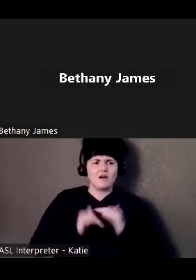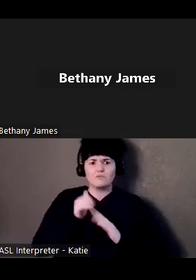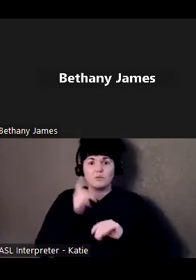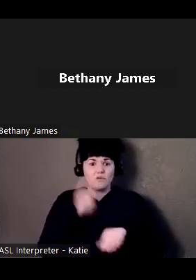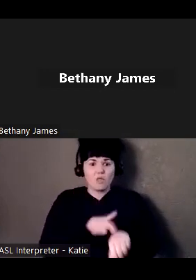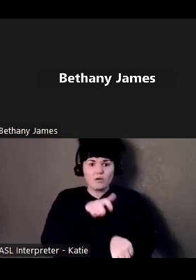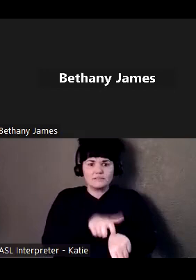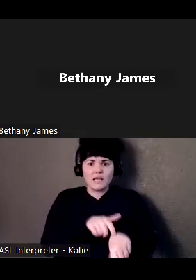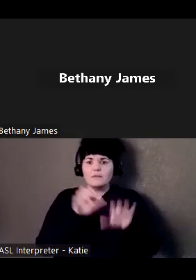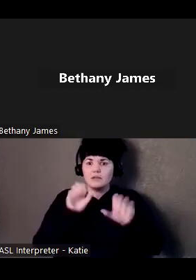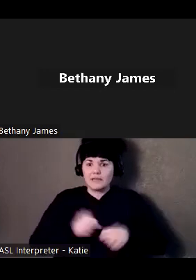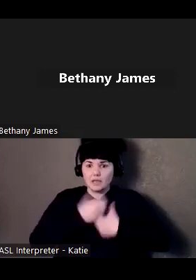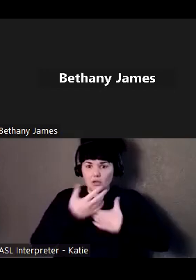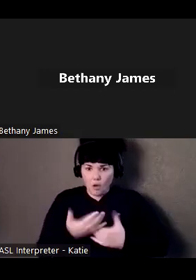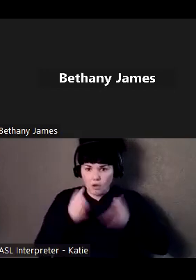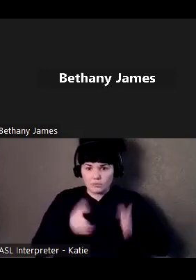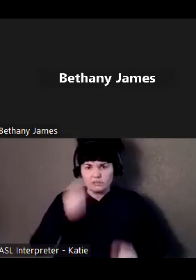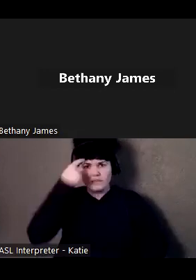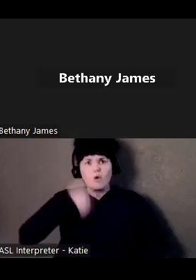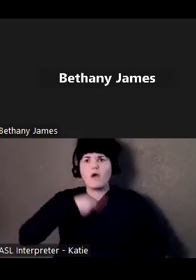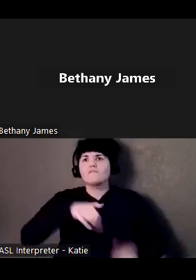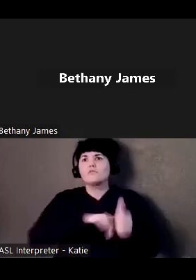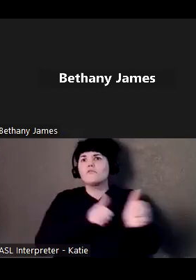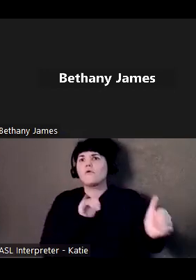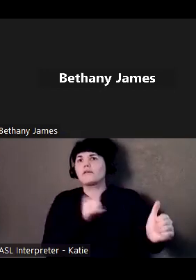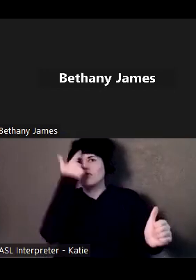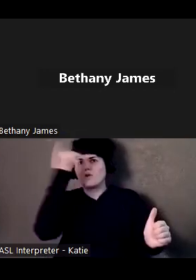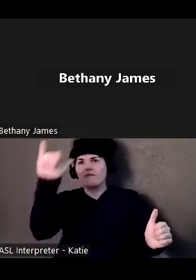idea that they need to be avoided forever.